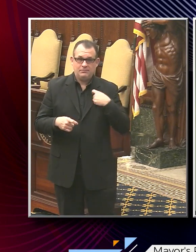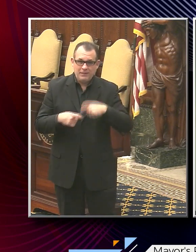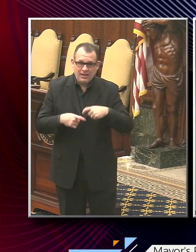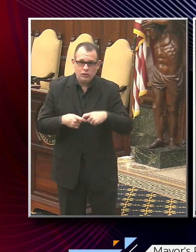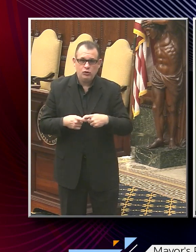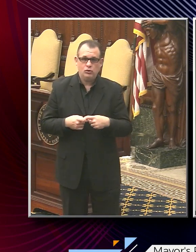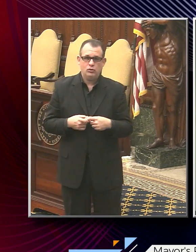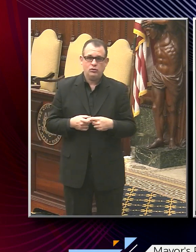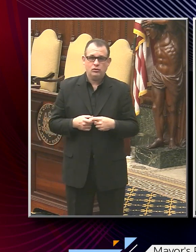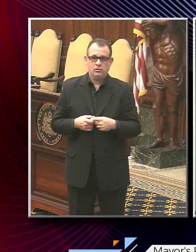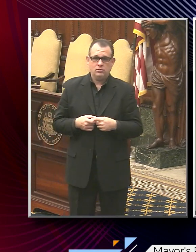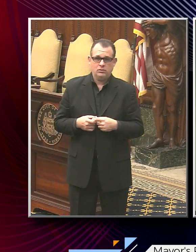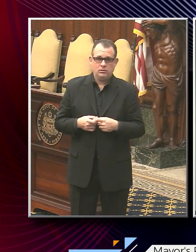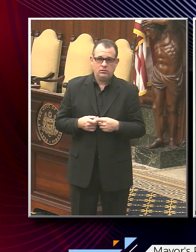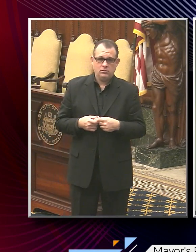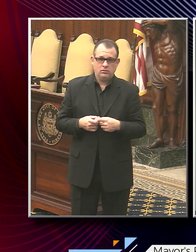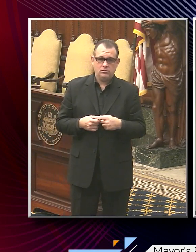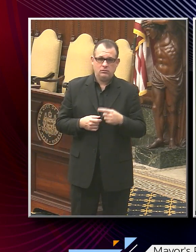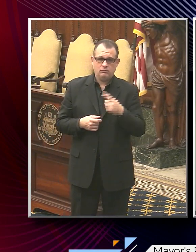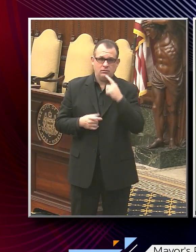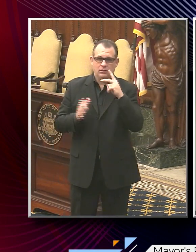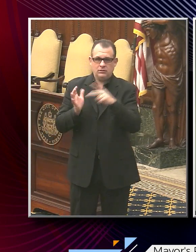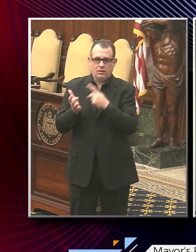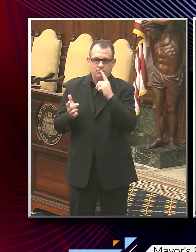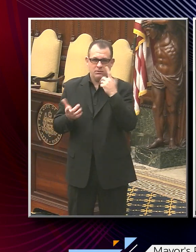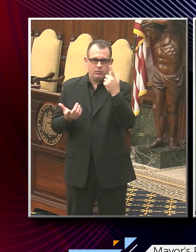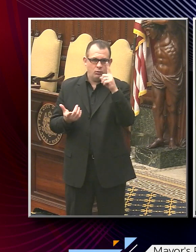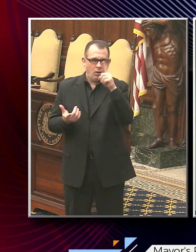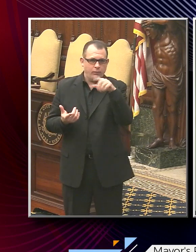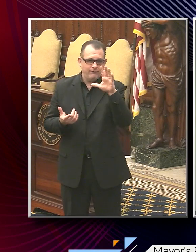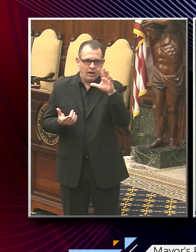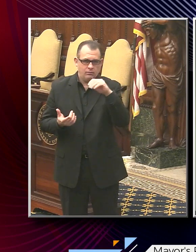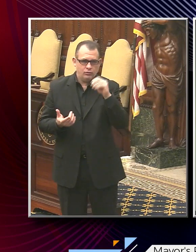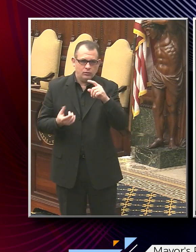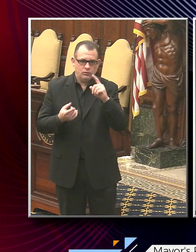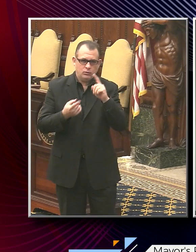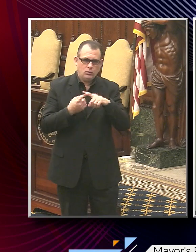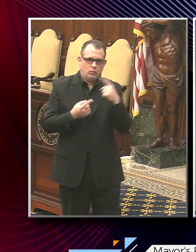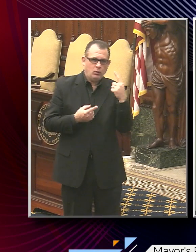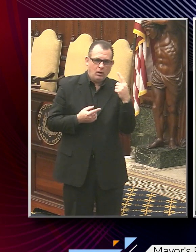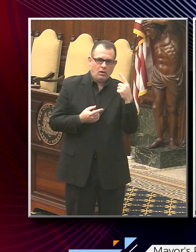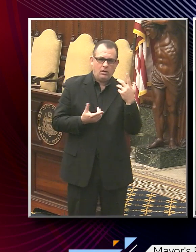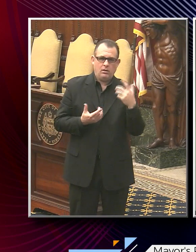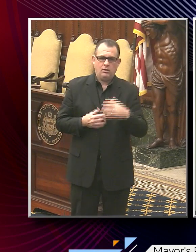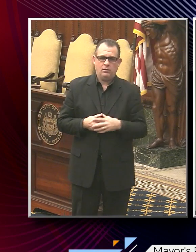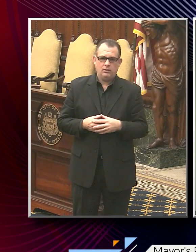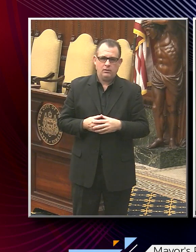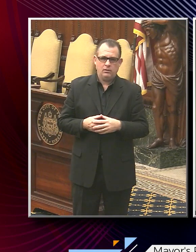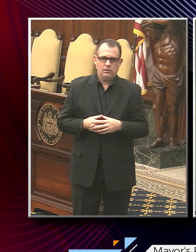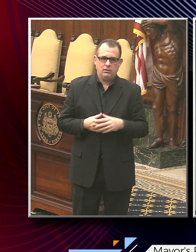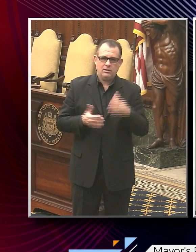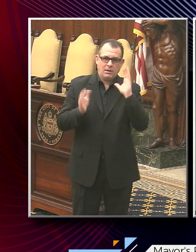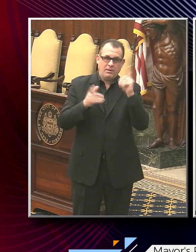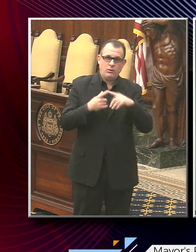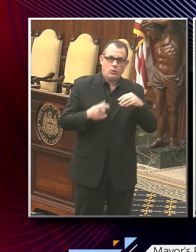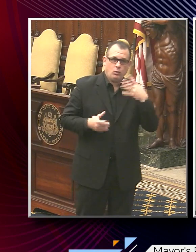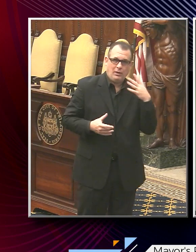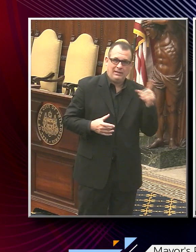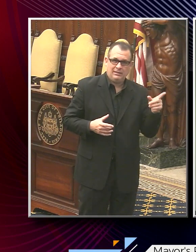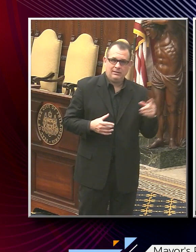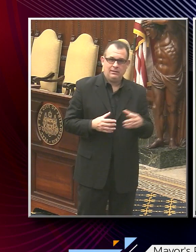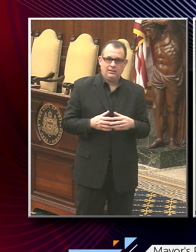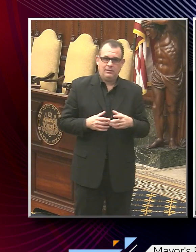It's more like 1.5 to 1. But we've been working for a long time to really try to get information out to